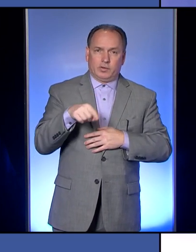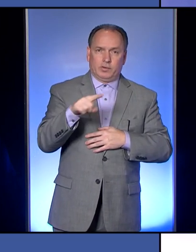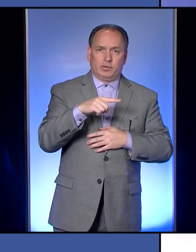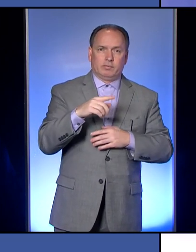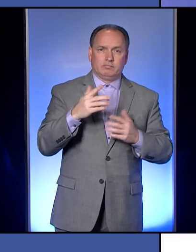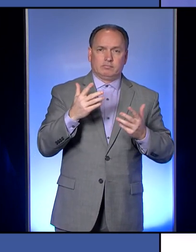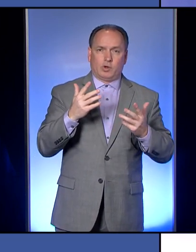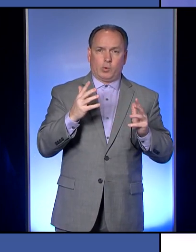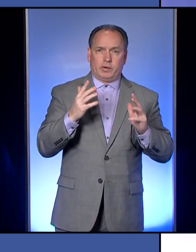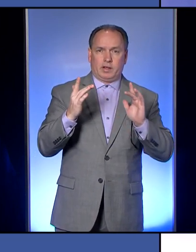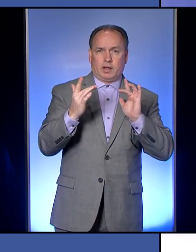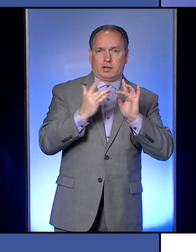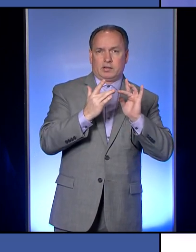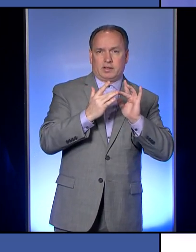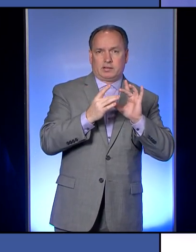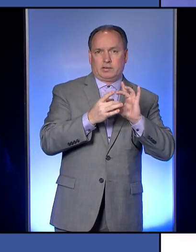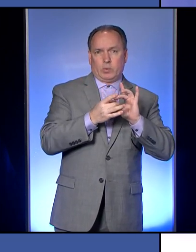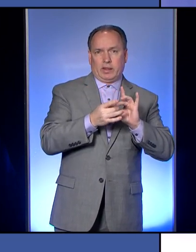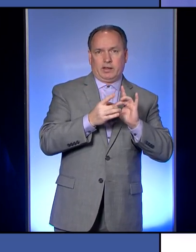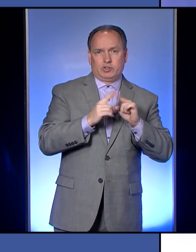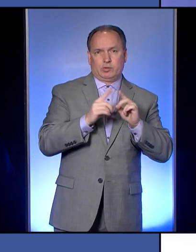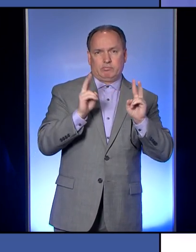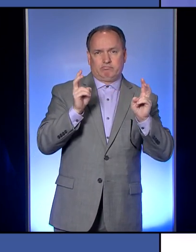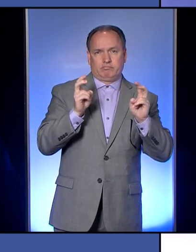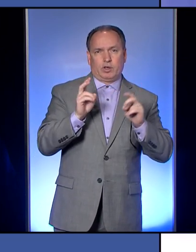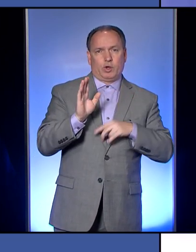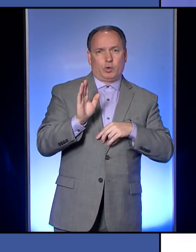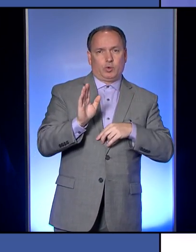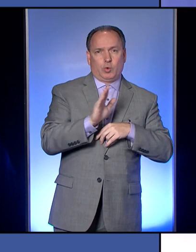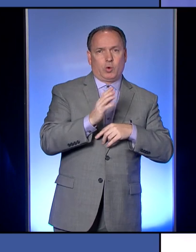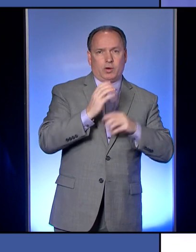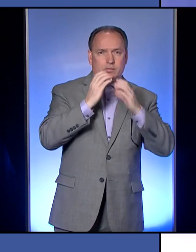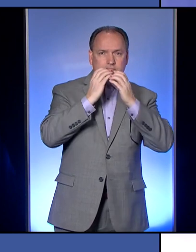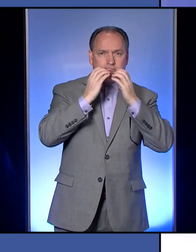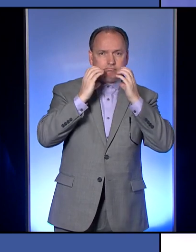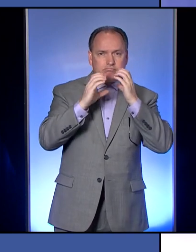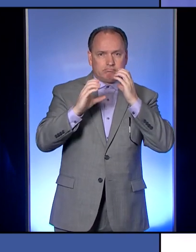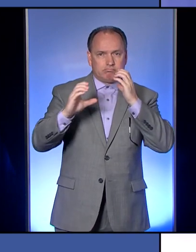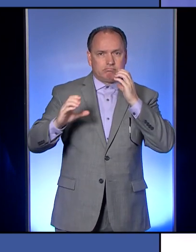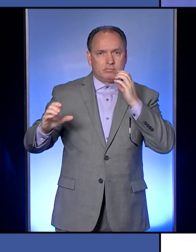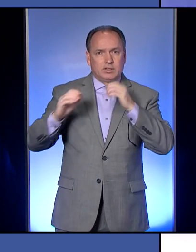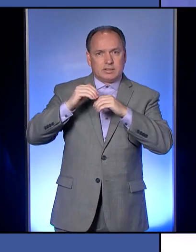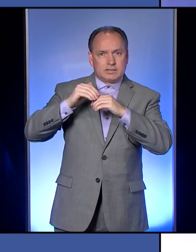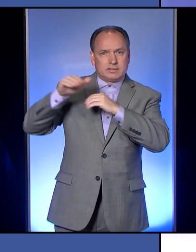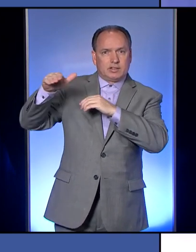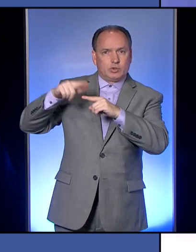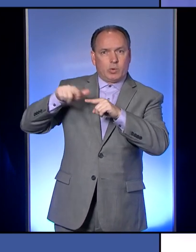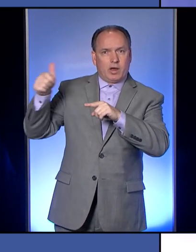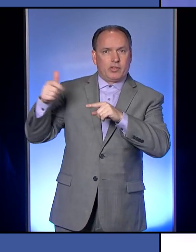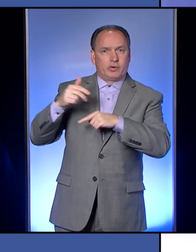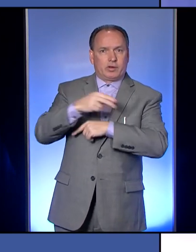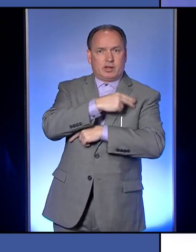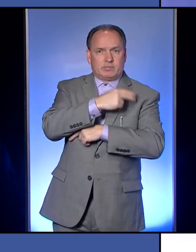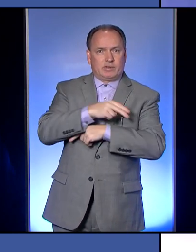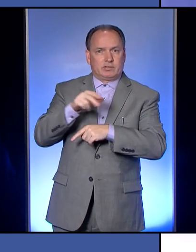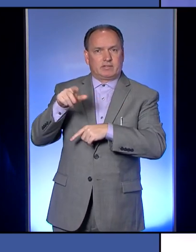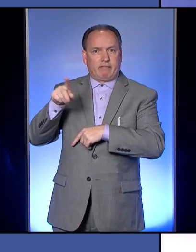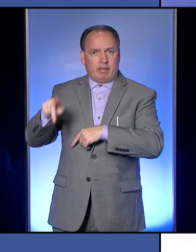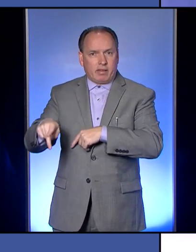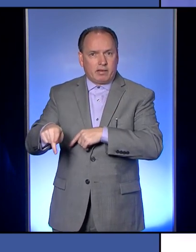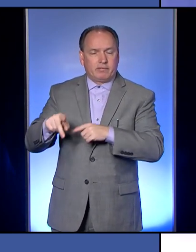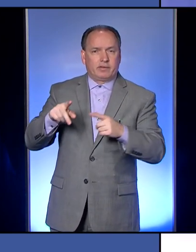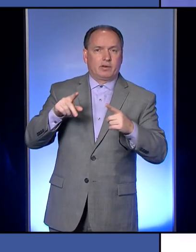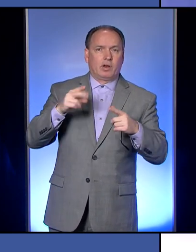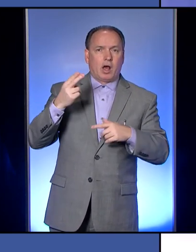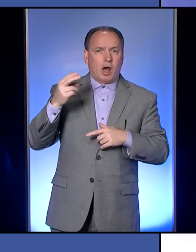about possibly having your ventilators or anything being transported to other health facilities or quote-unquote